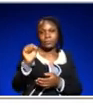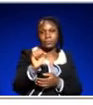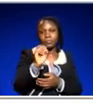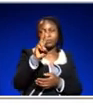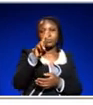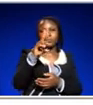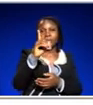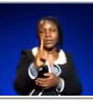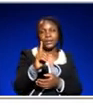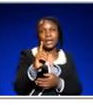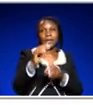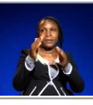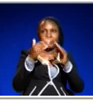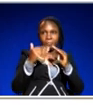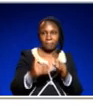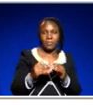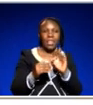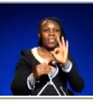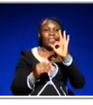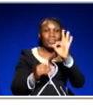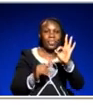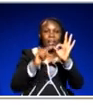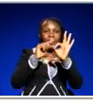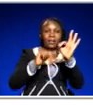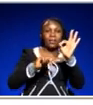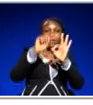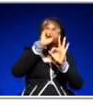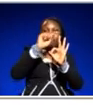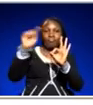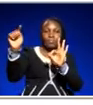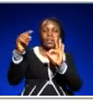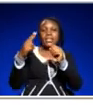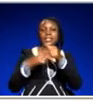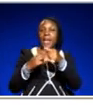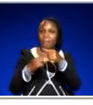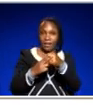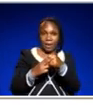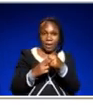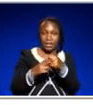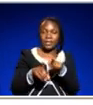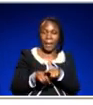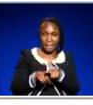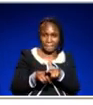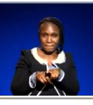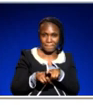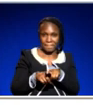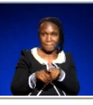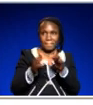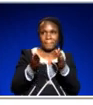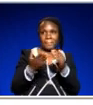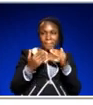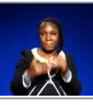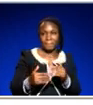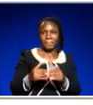7. The cube root of 7 is also a SAD. The